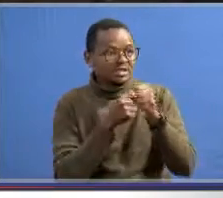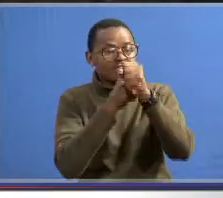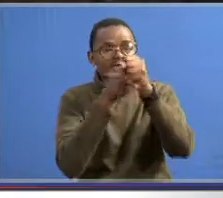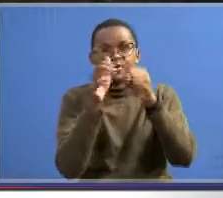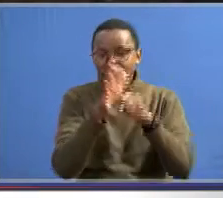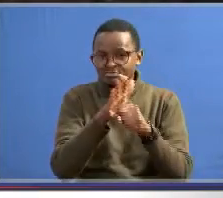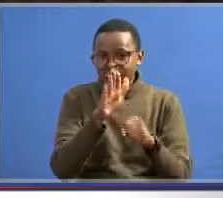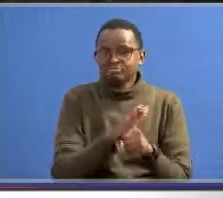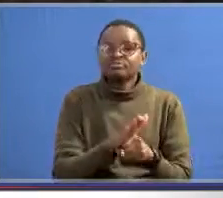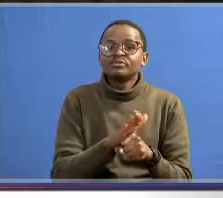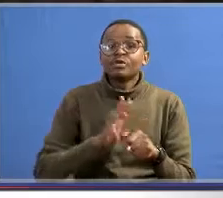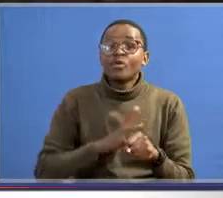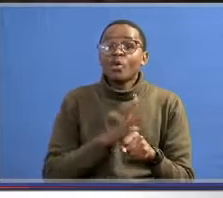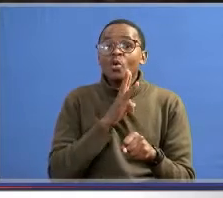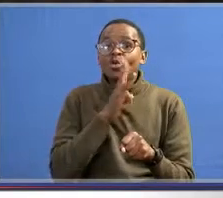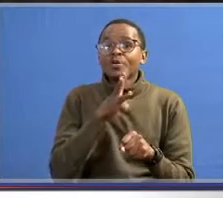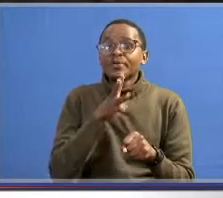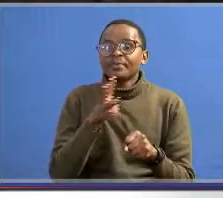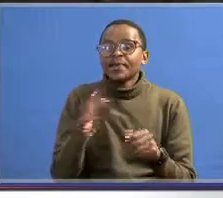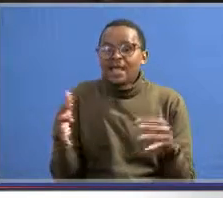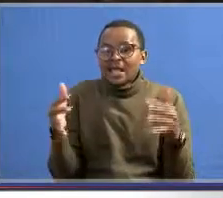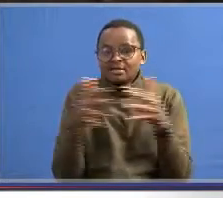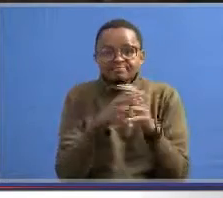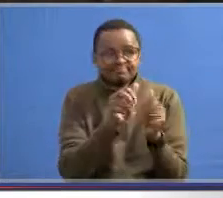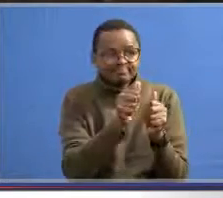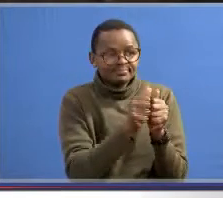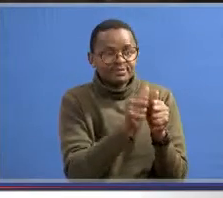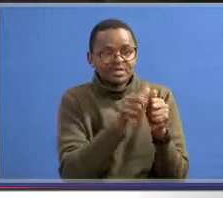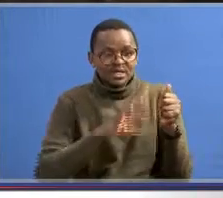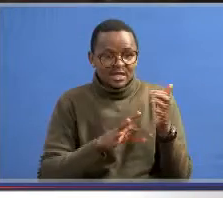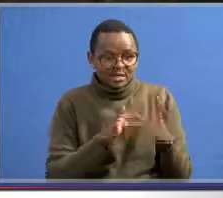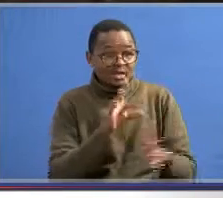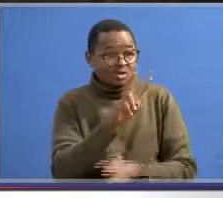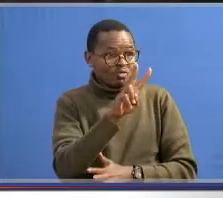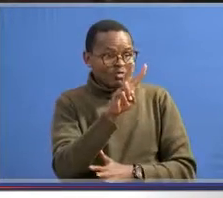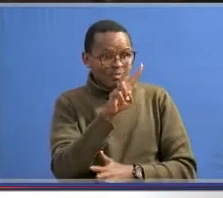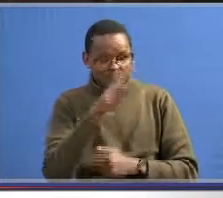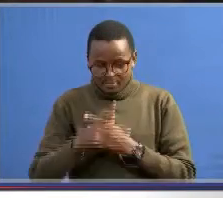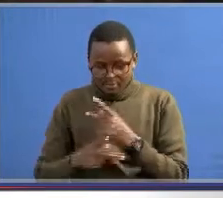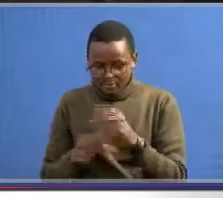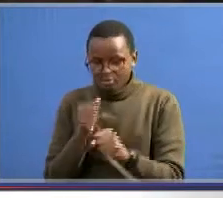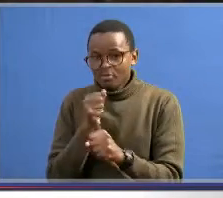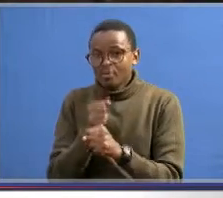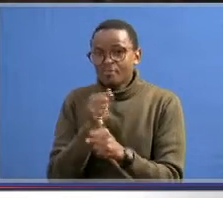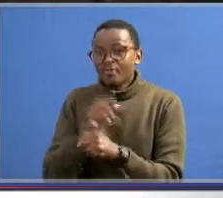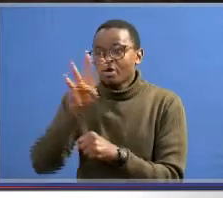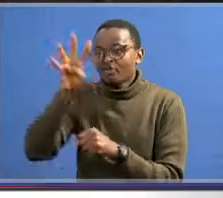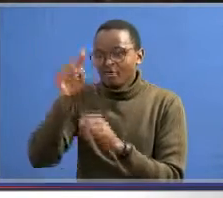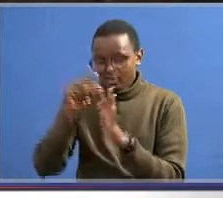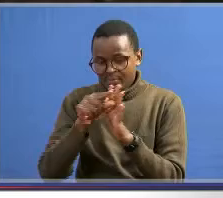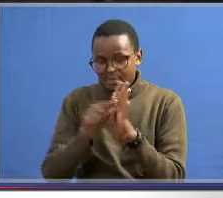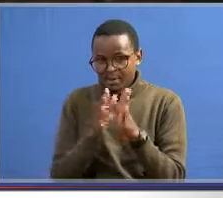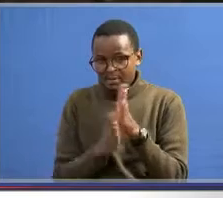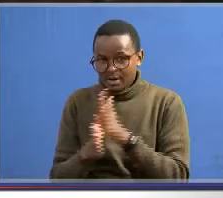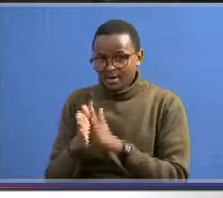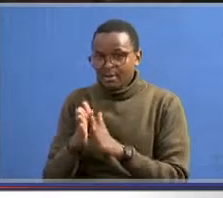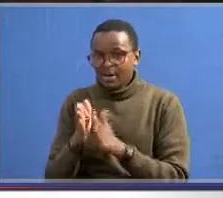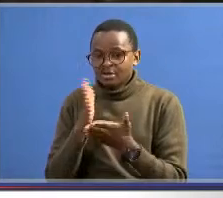very much. We will be engaging with them in the spirit of true partnership to make the Big Four plan a